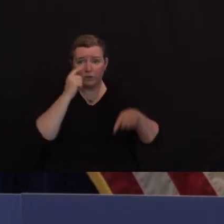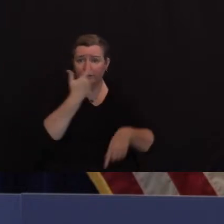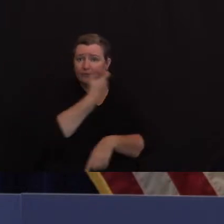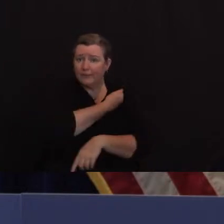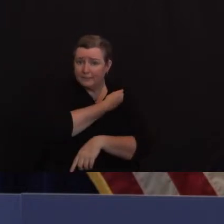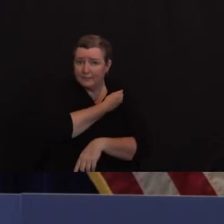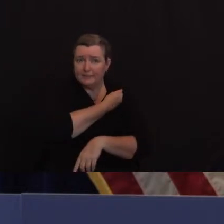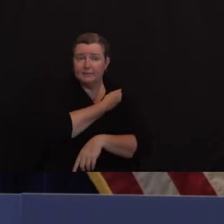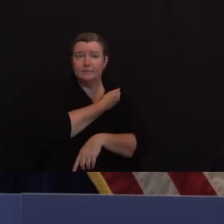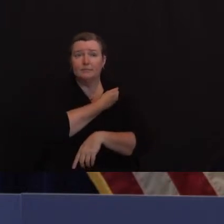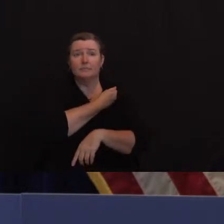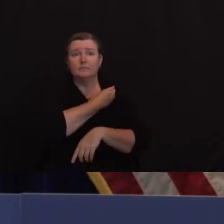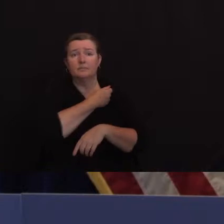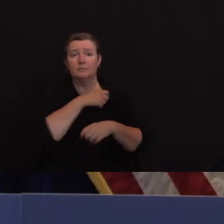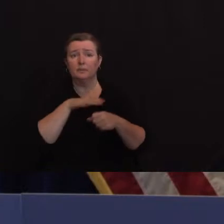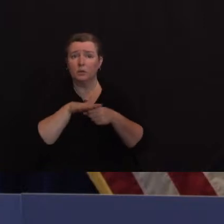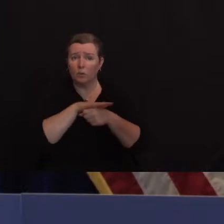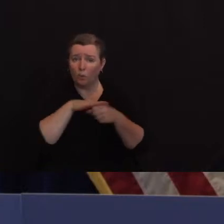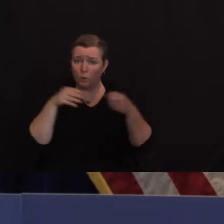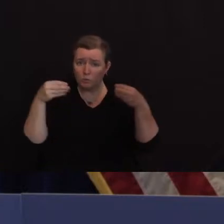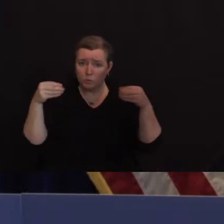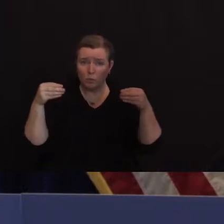you, please visit